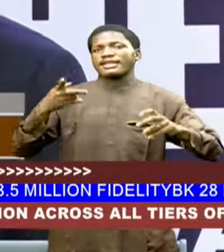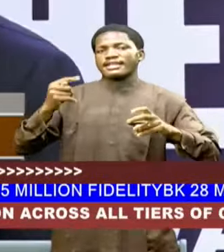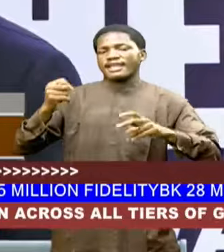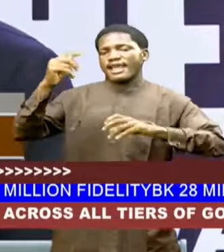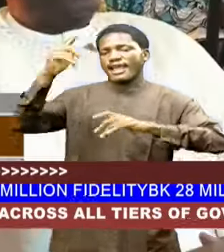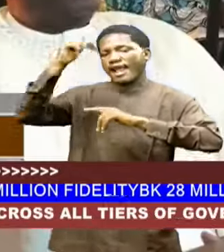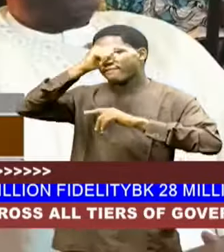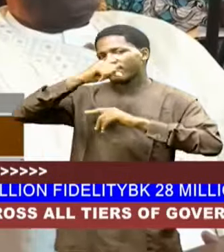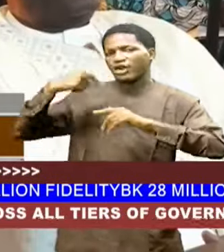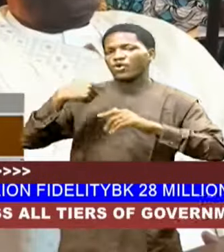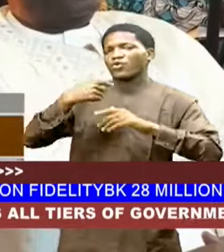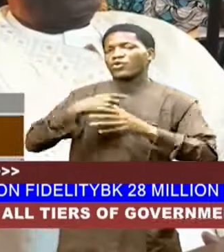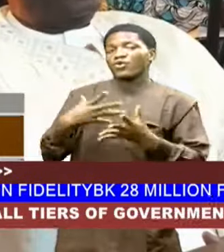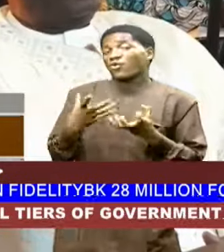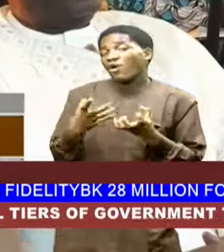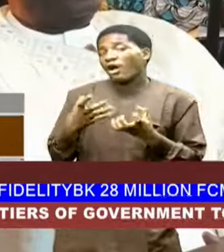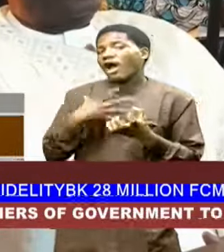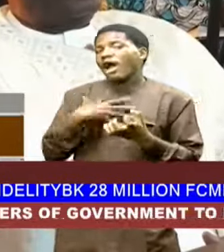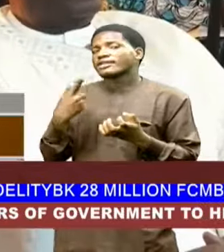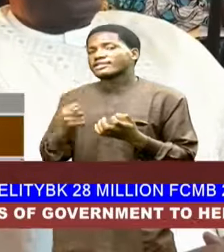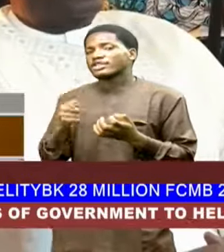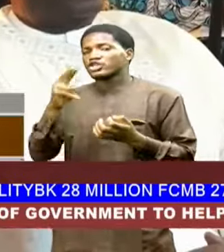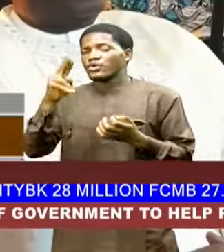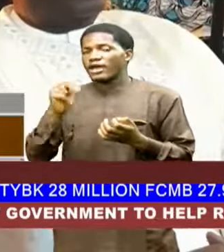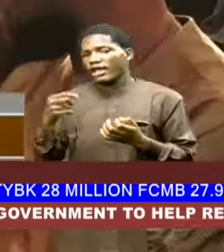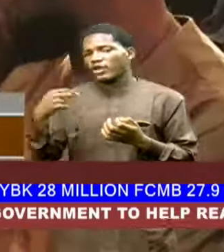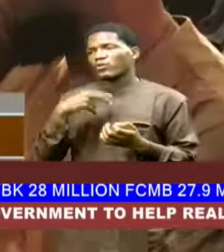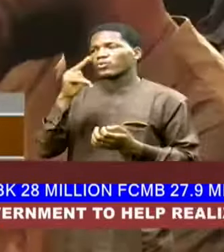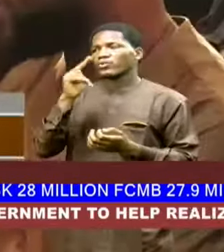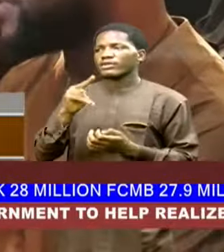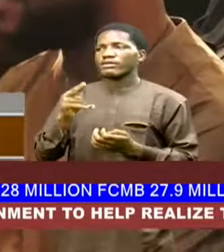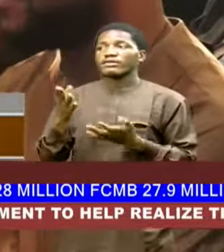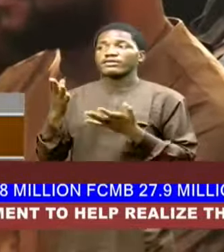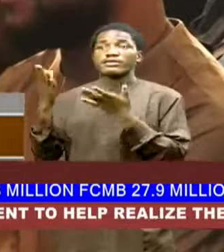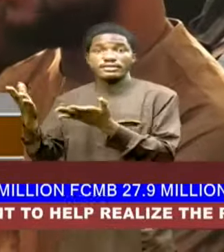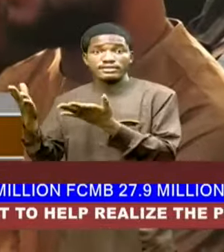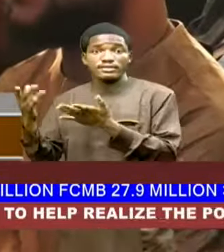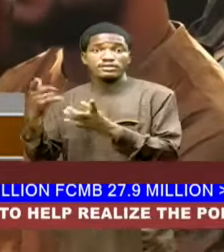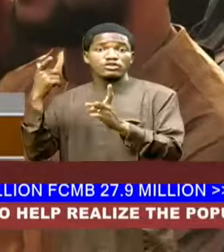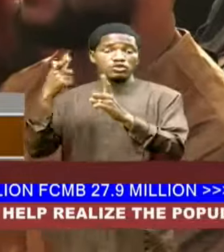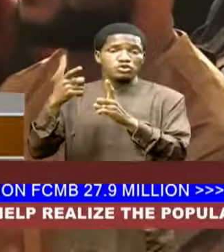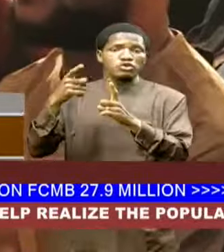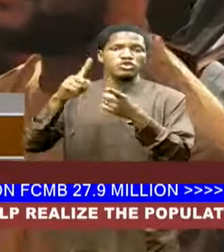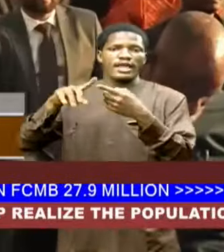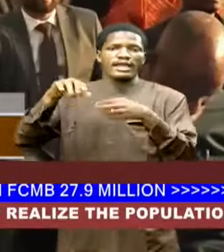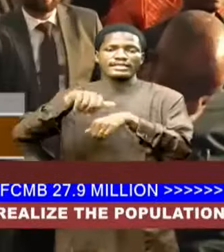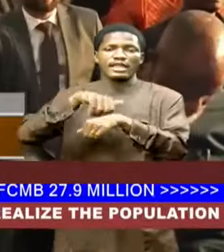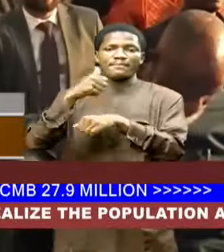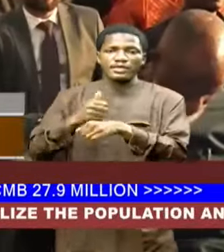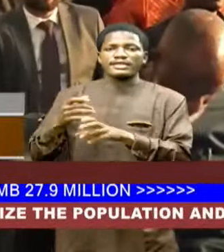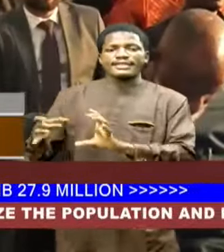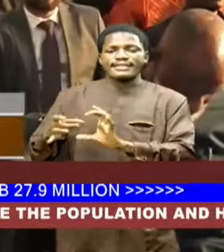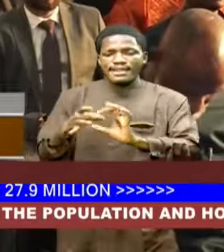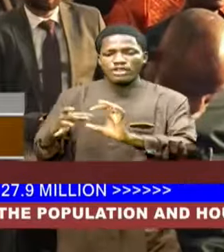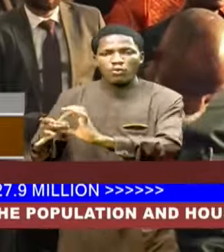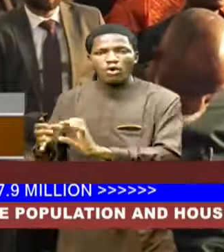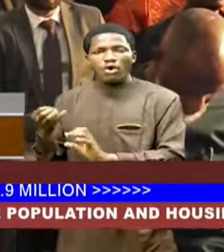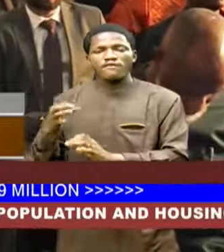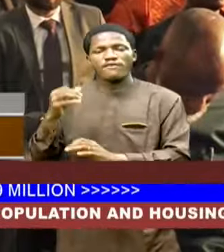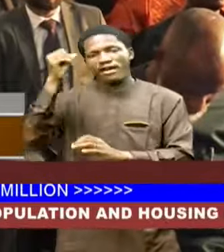we need. The dialogue is expected to establish a standing network of African think tanks to follow up on strategies to ensure